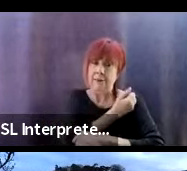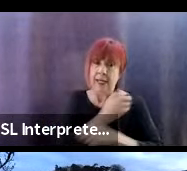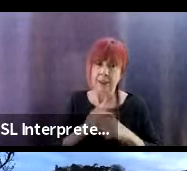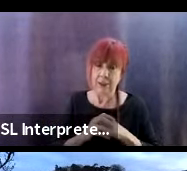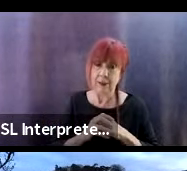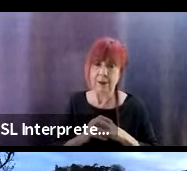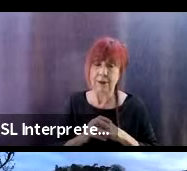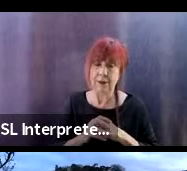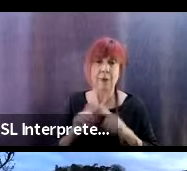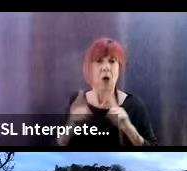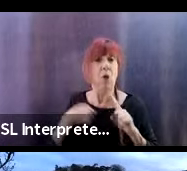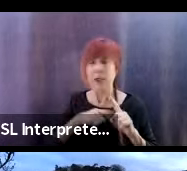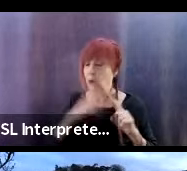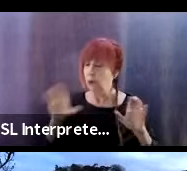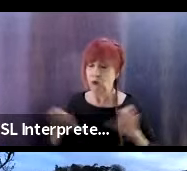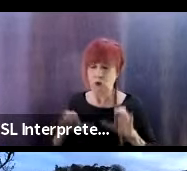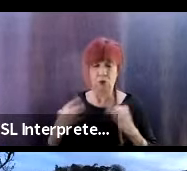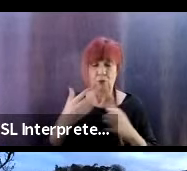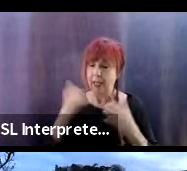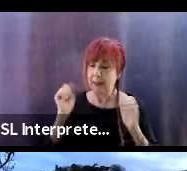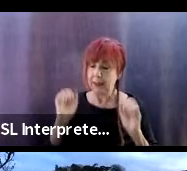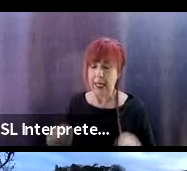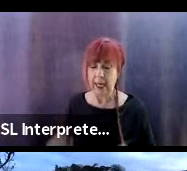advocate as best we can.